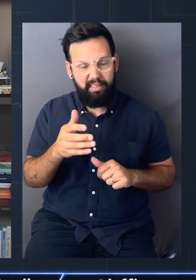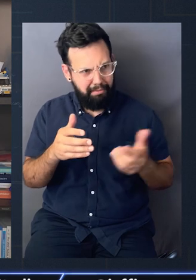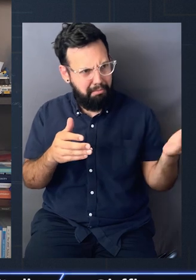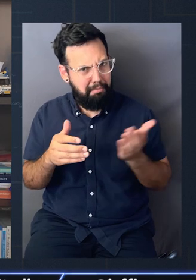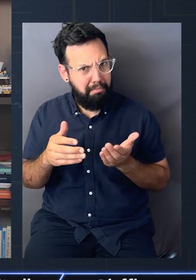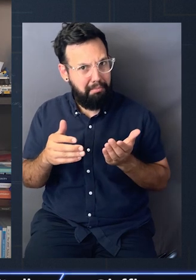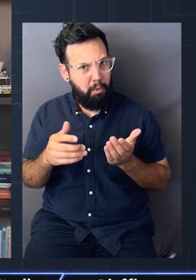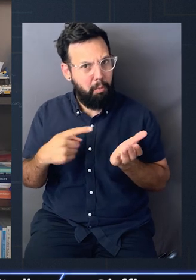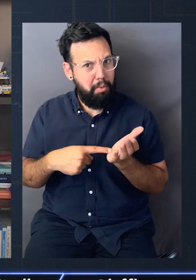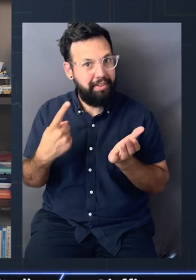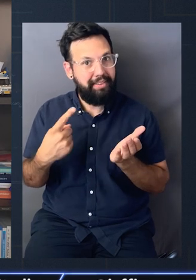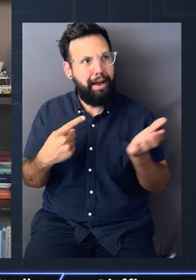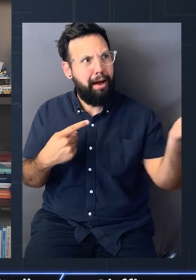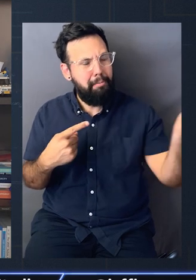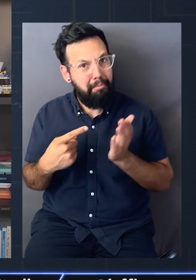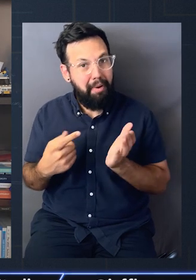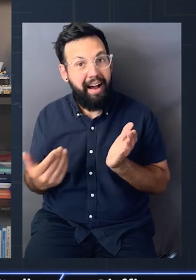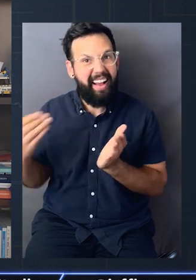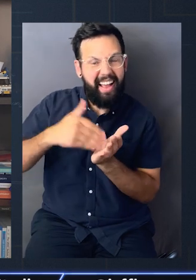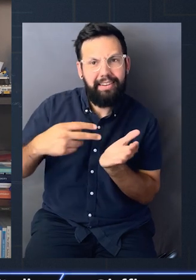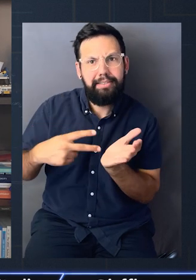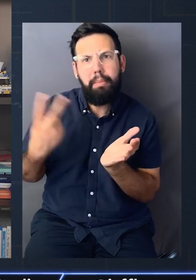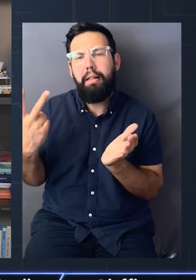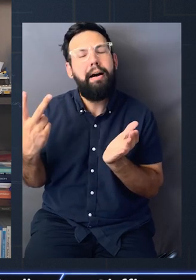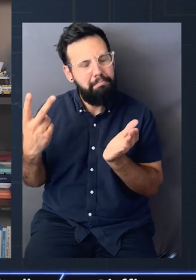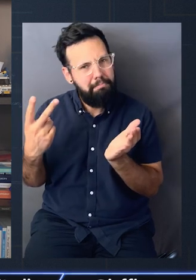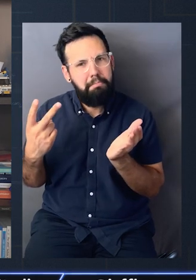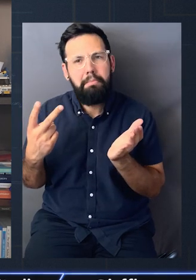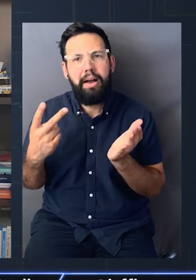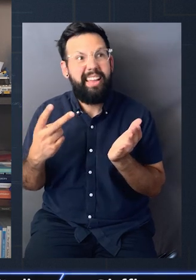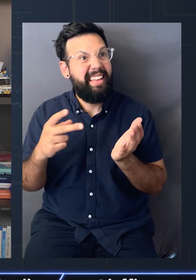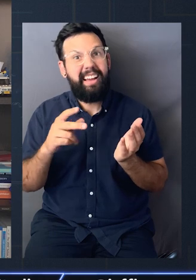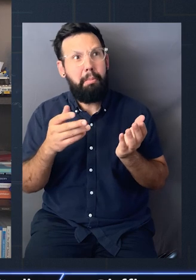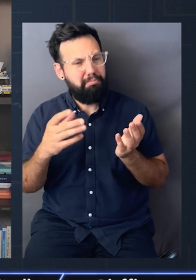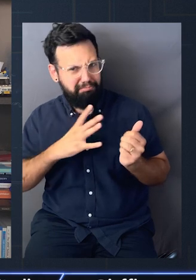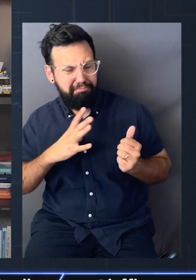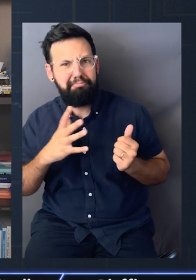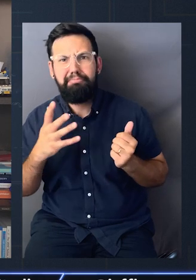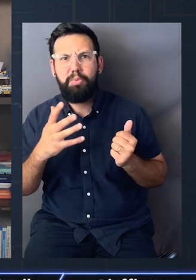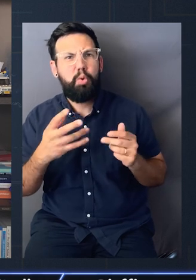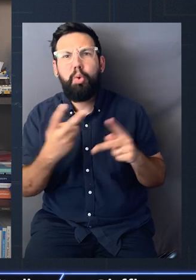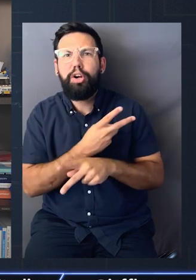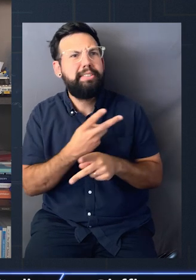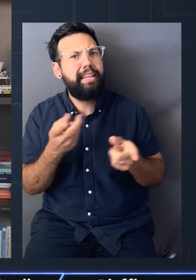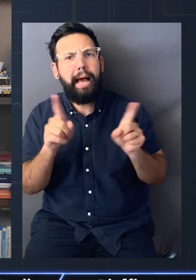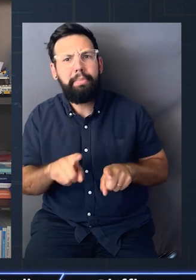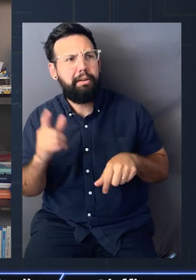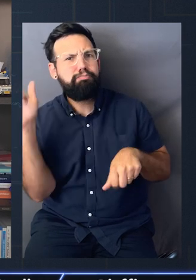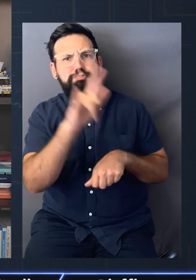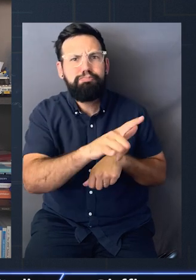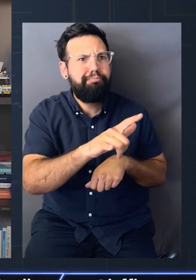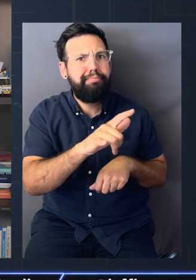actually knocked twice. And I'm thinking, well, worst comes to worst, I just get a free trip to Seattle, one of my favorite cities,